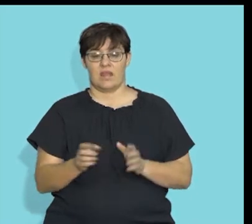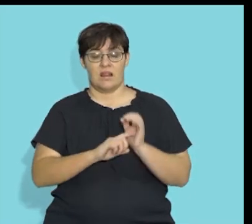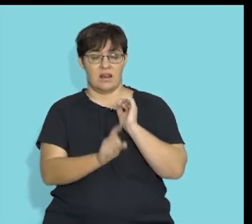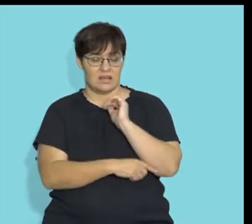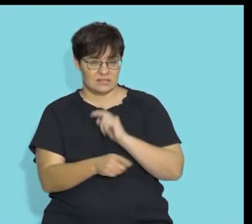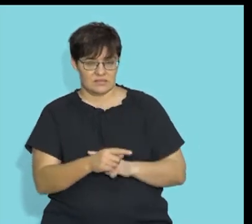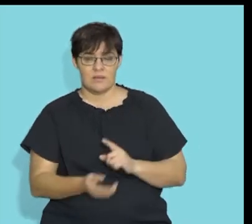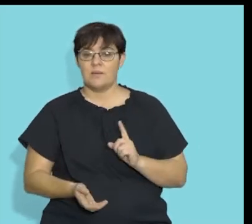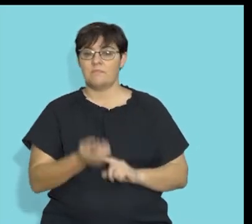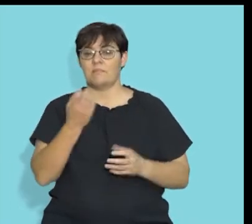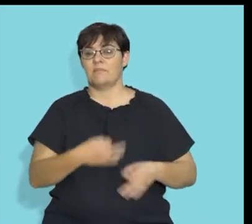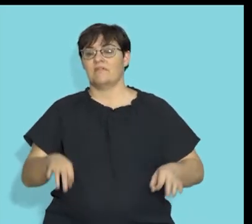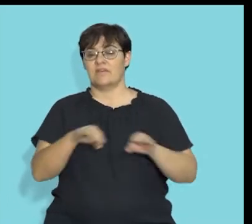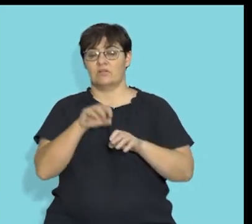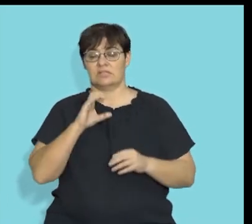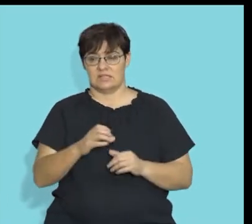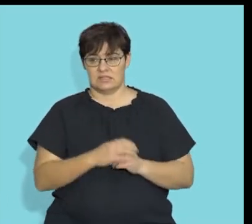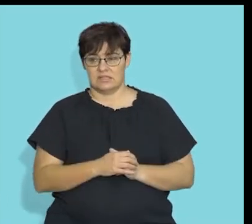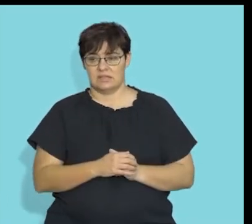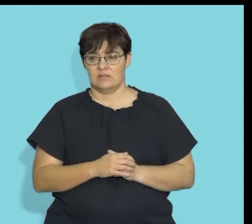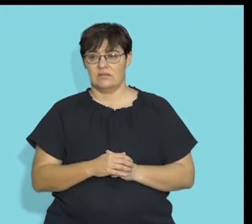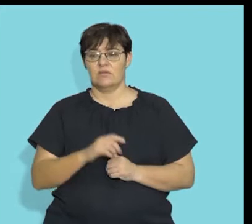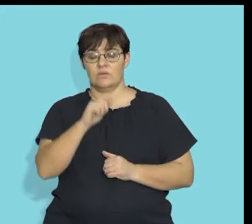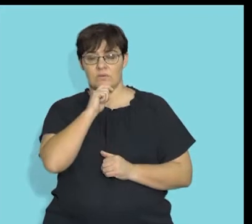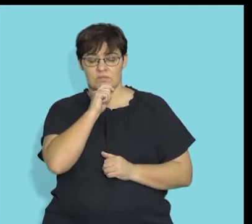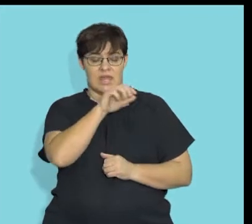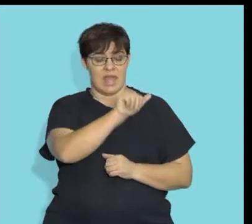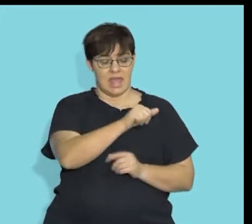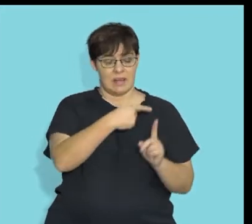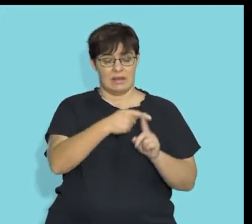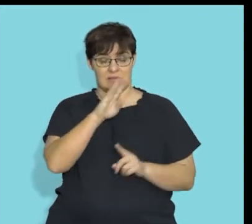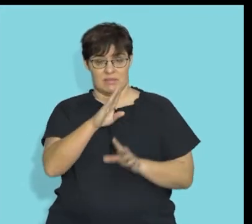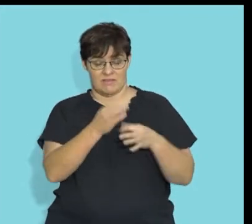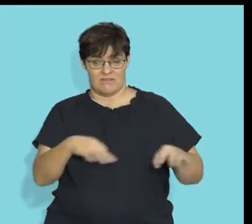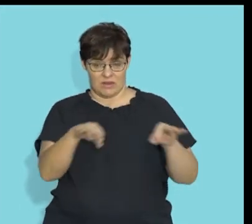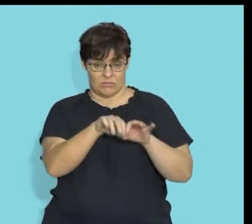And lastly, to find the value of c, I will use my a and b values.